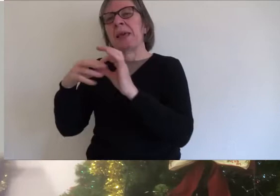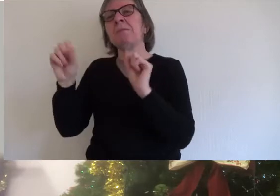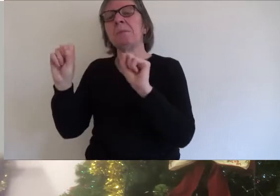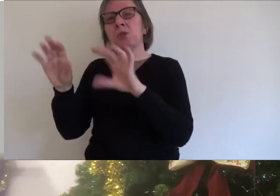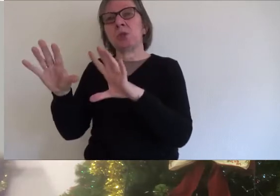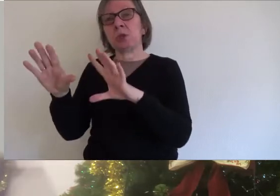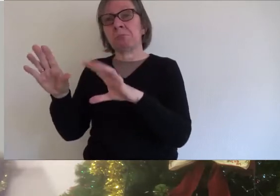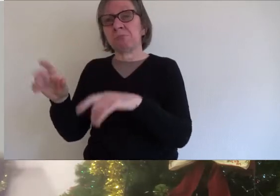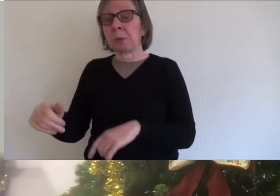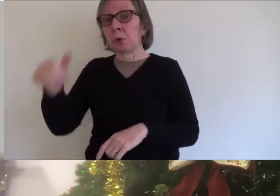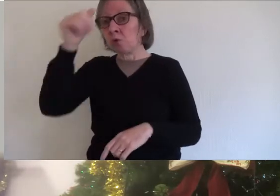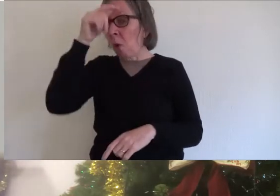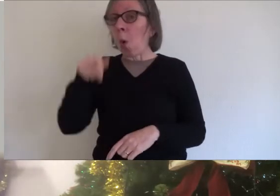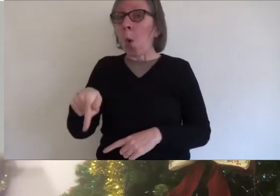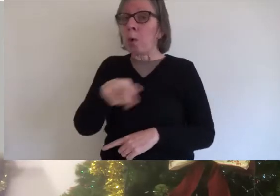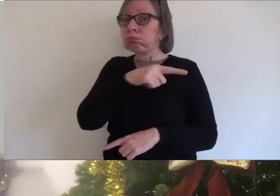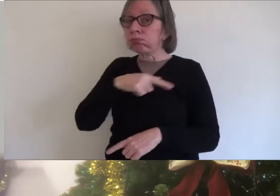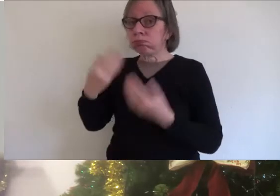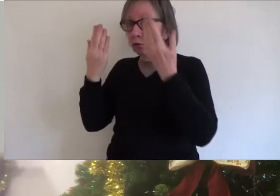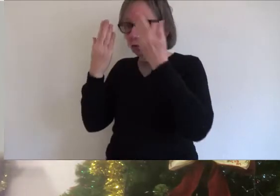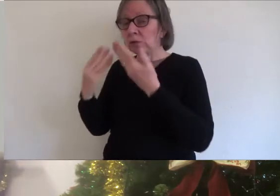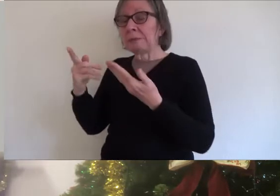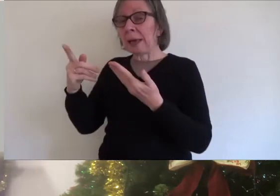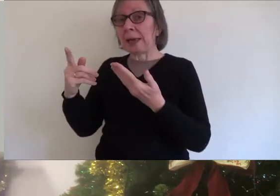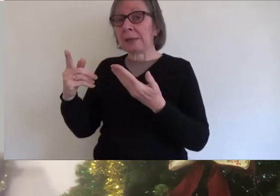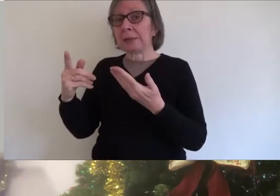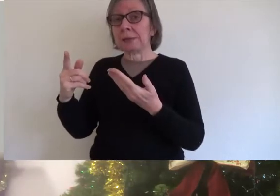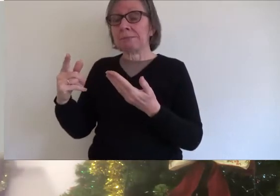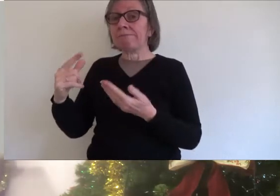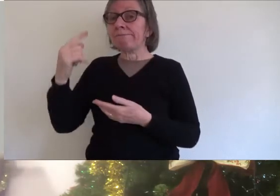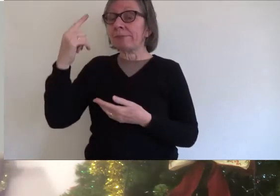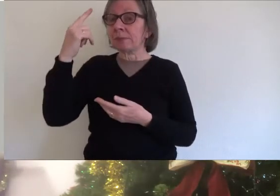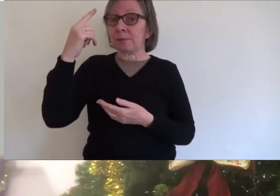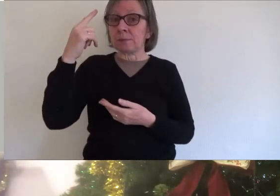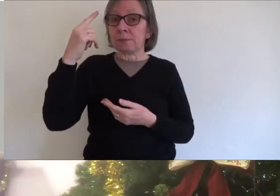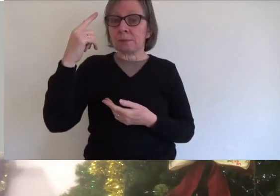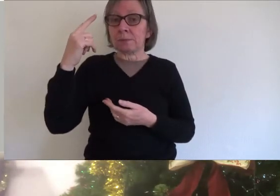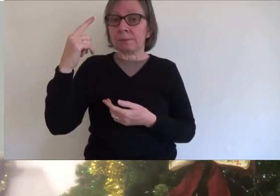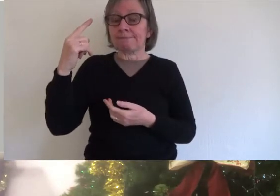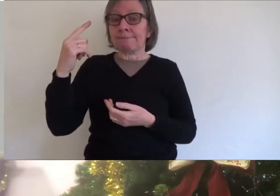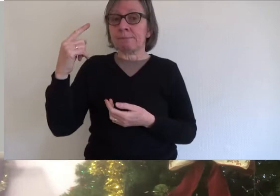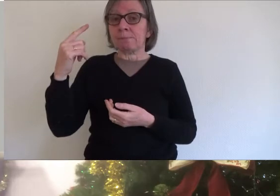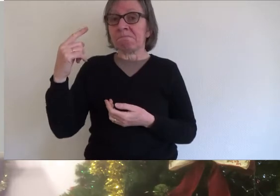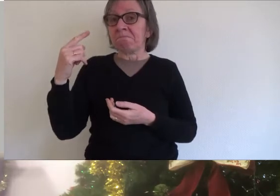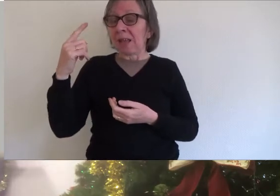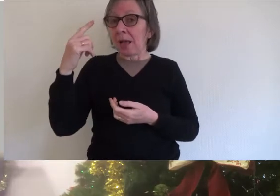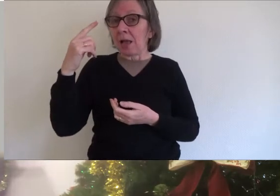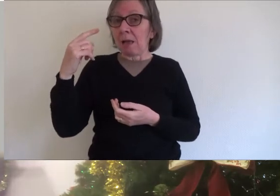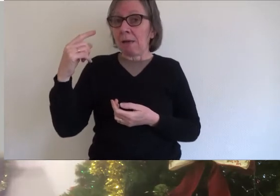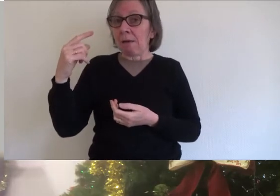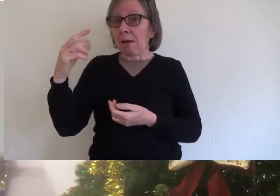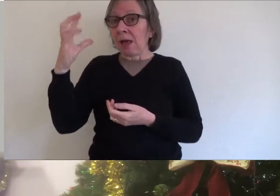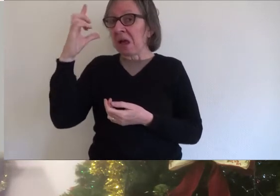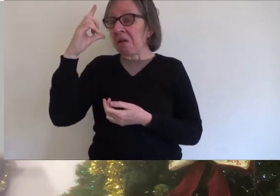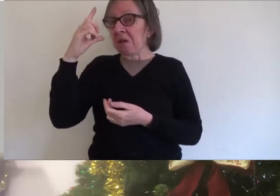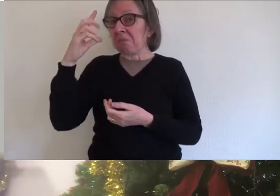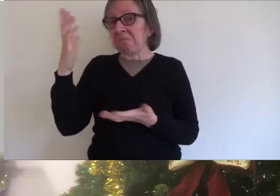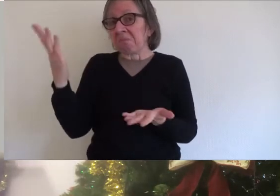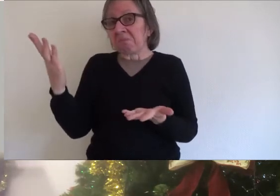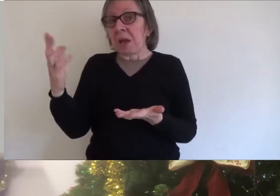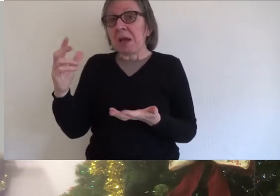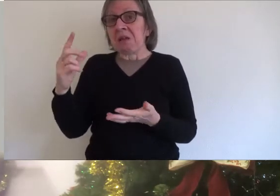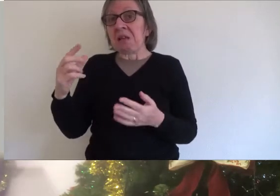well respected within their society. They might have been leaders, they might have been kings. But they certainly were probably